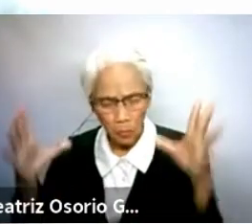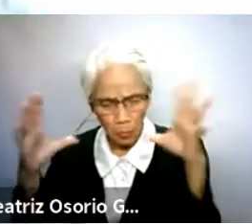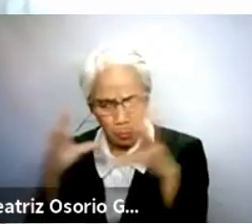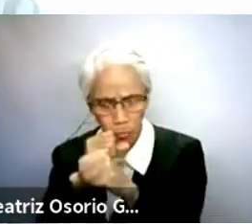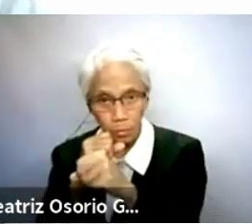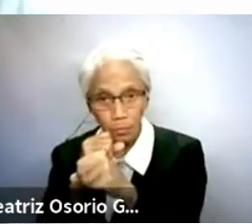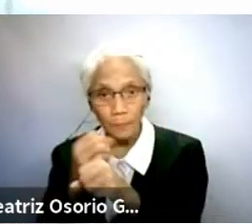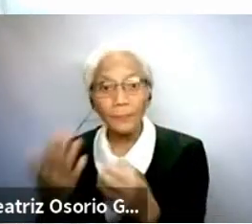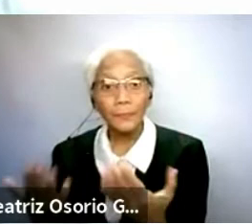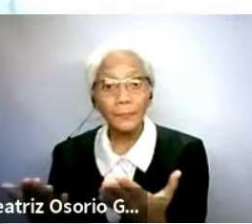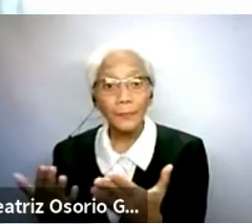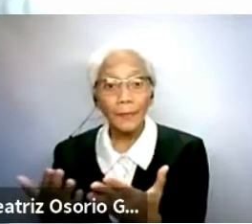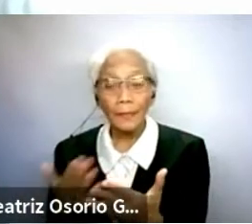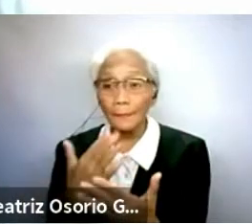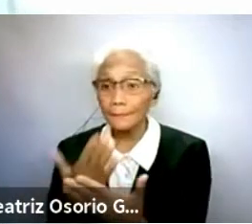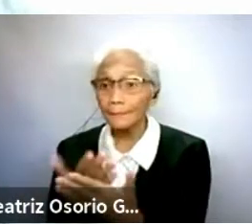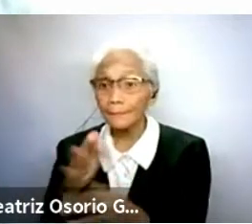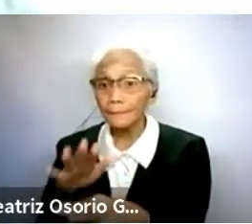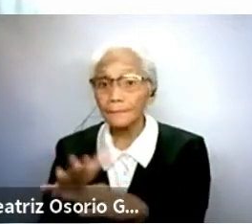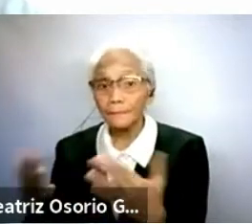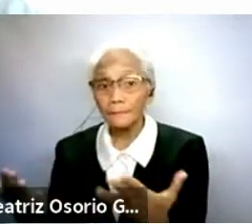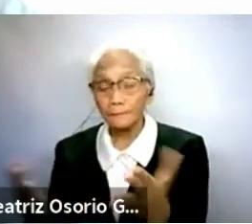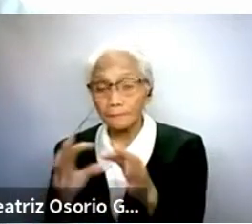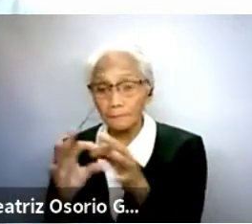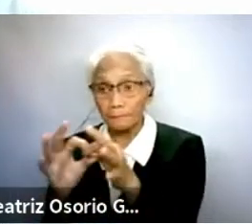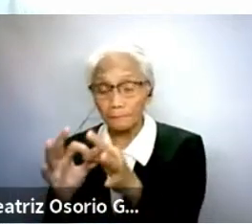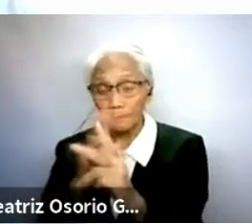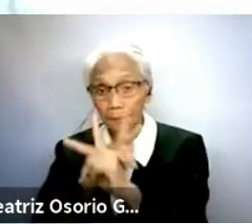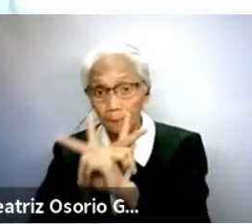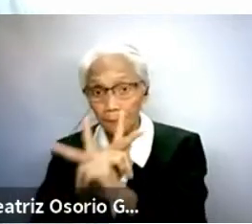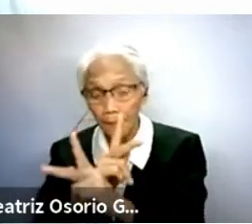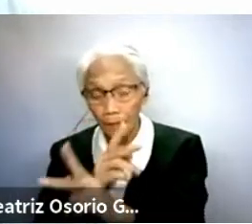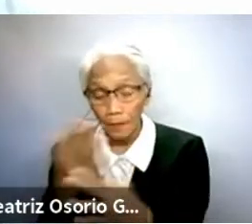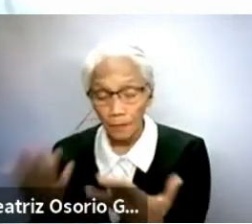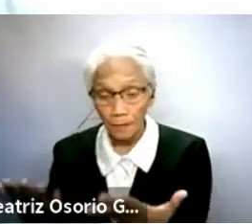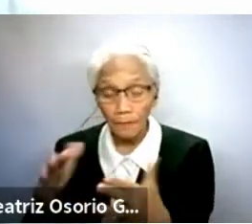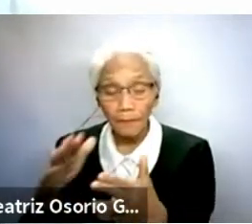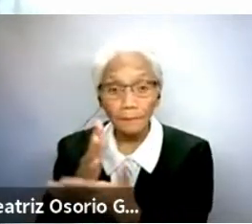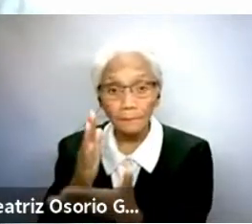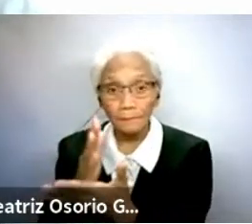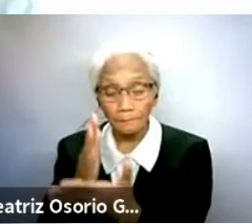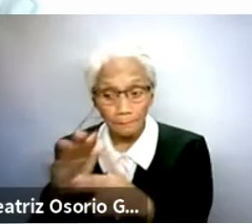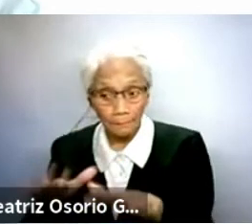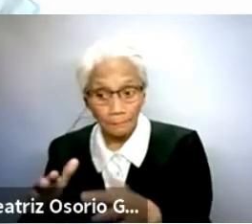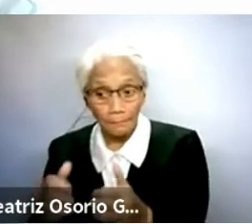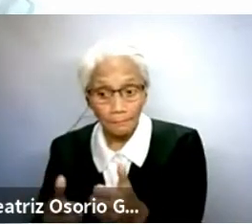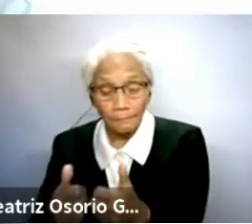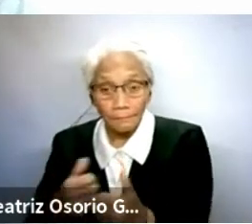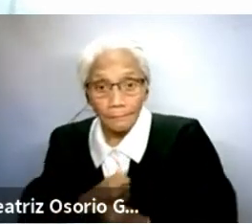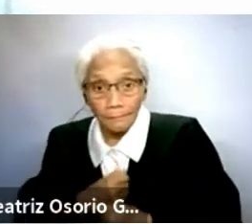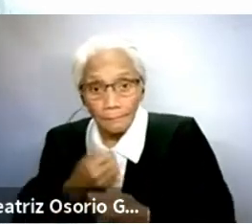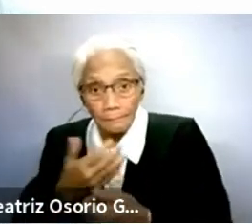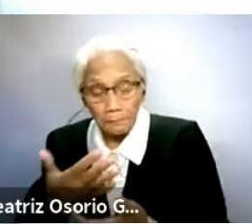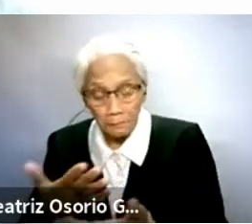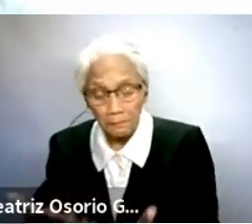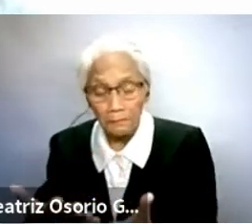The document that is legally binding is the Convention on the Rights of the Child, which is explicitly ratified